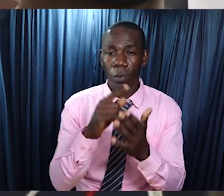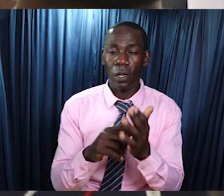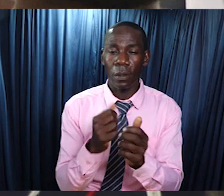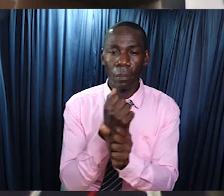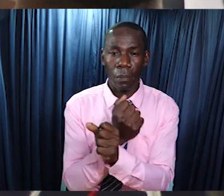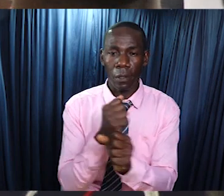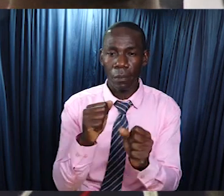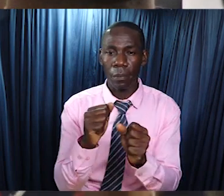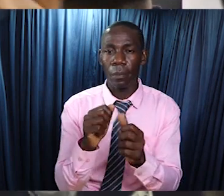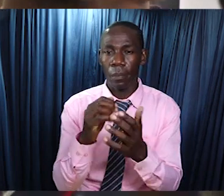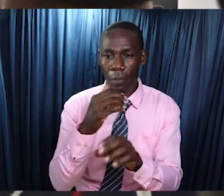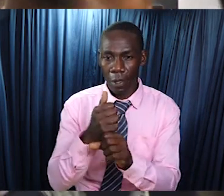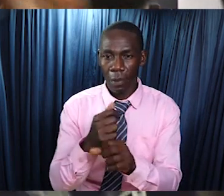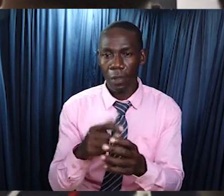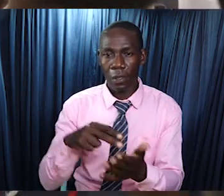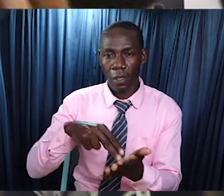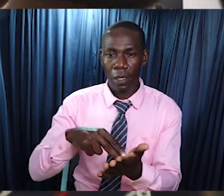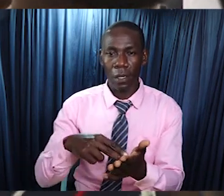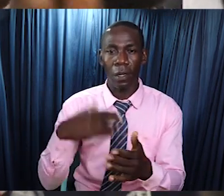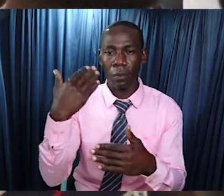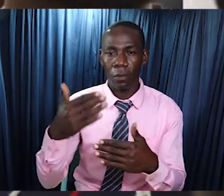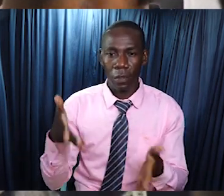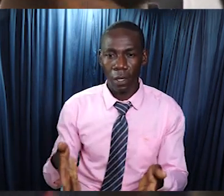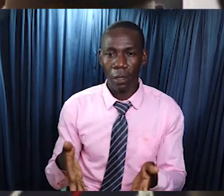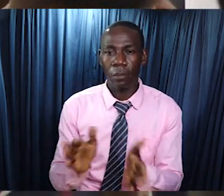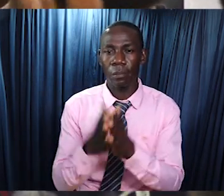kesho. That's what made me firm even tomorrow.